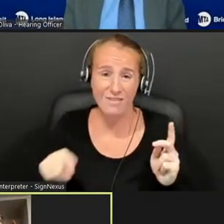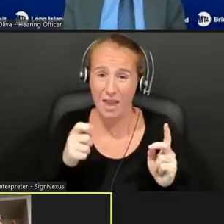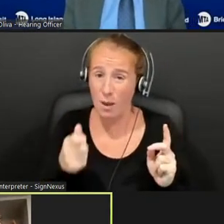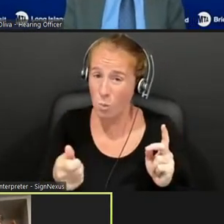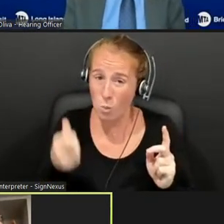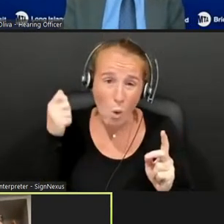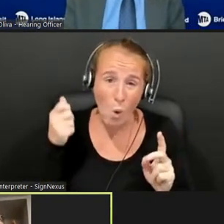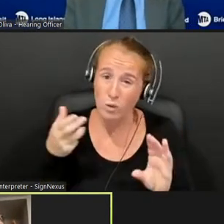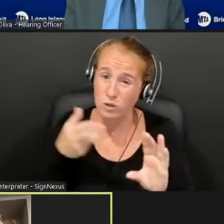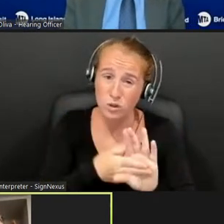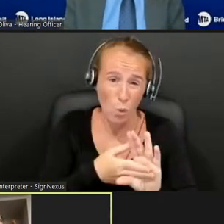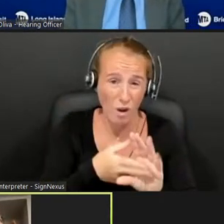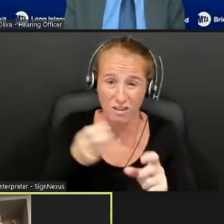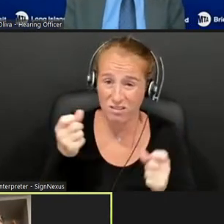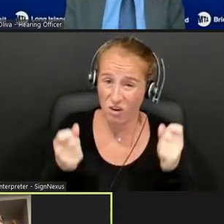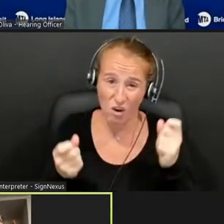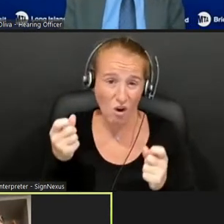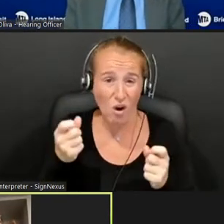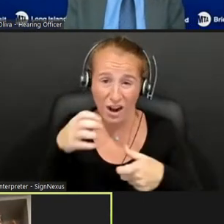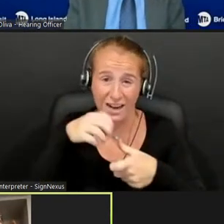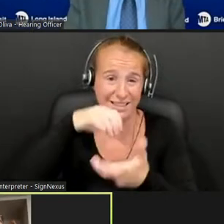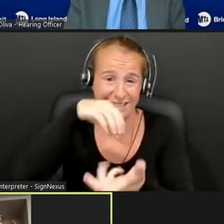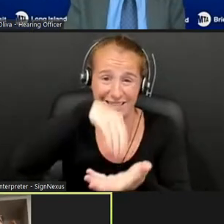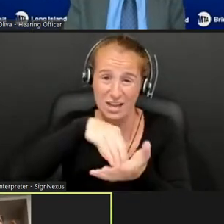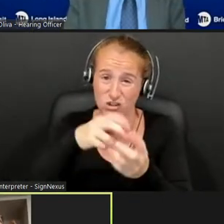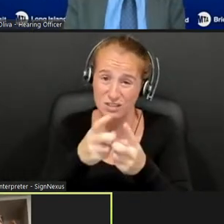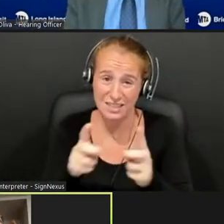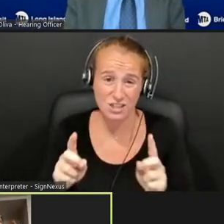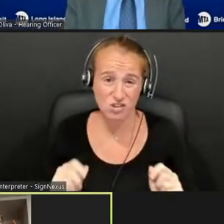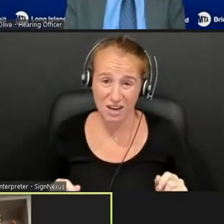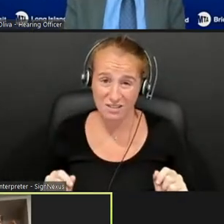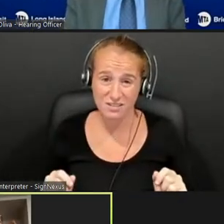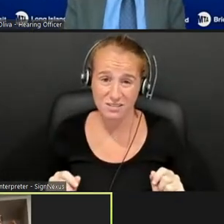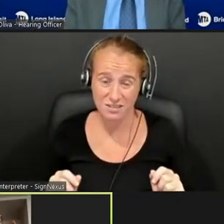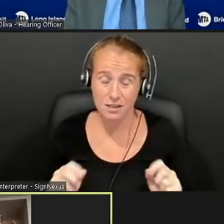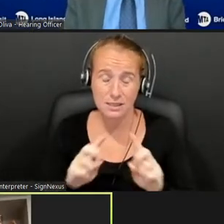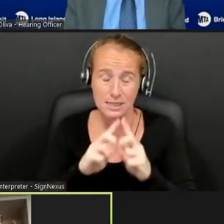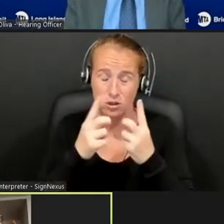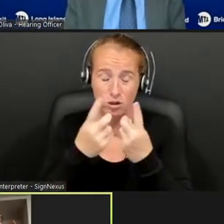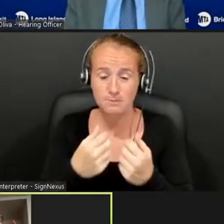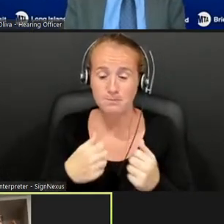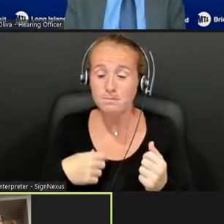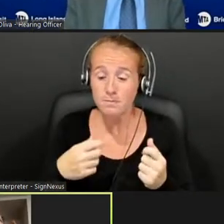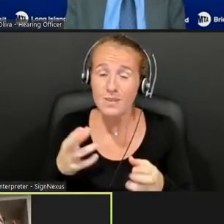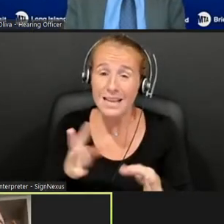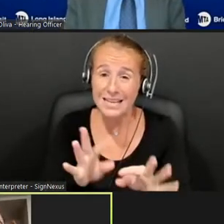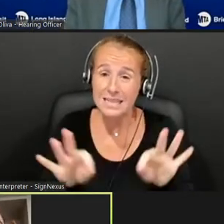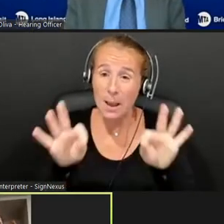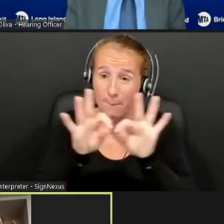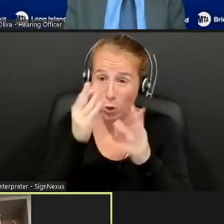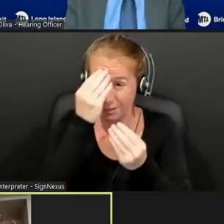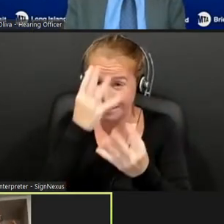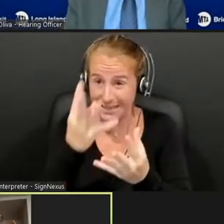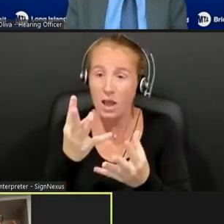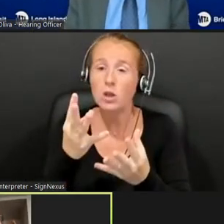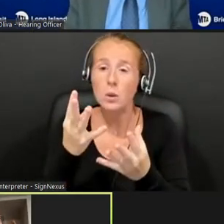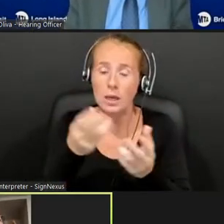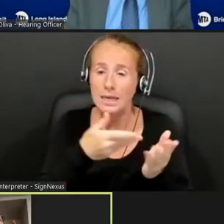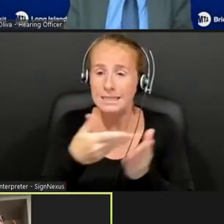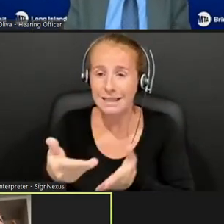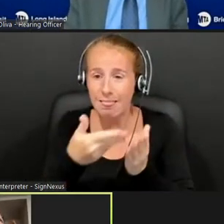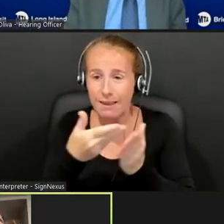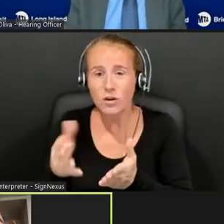attend the Central District it's almost it's also important to note that delivery bases have been paying congestion fee of